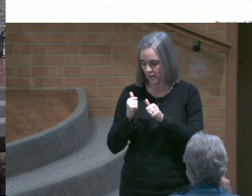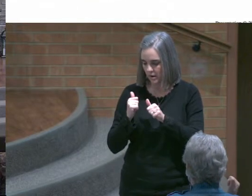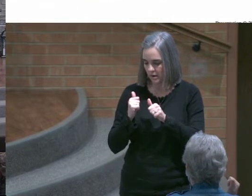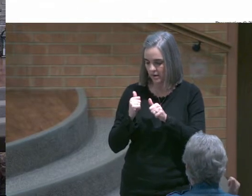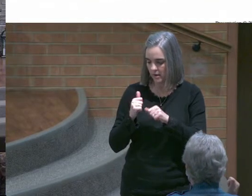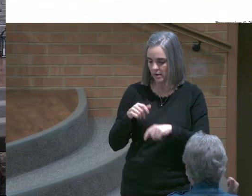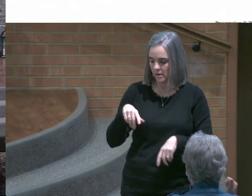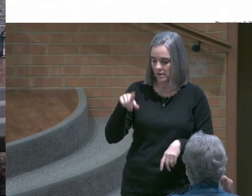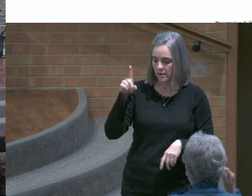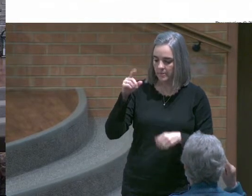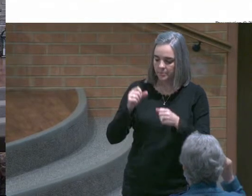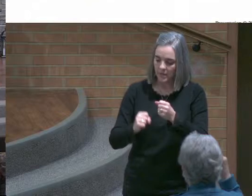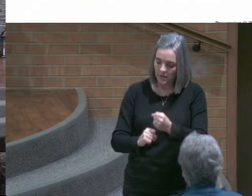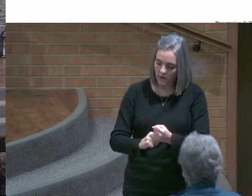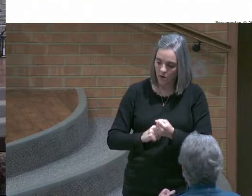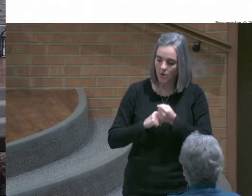burden.